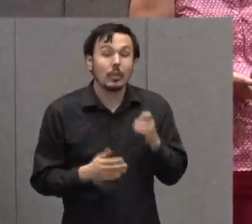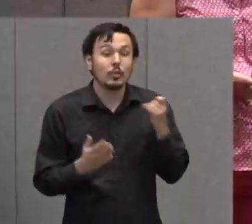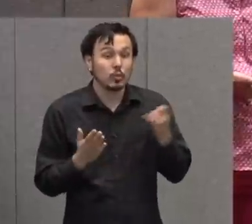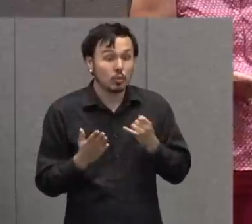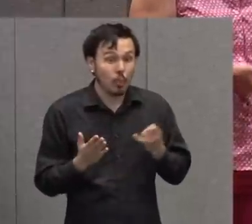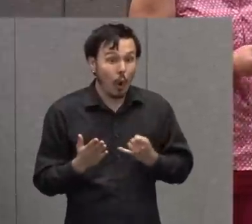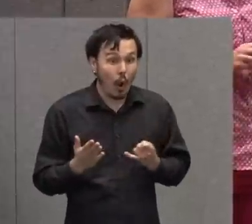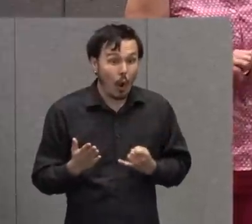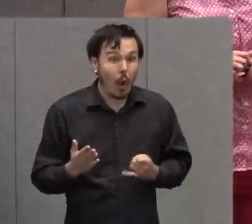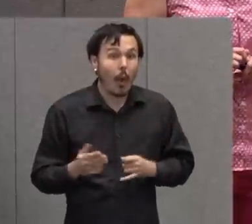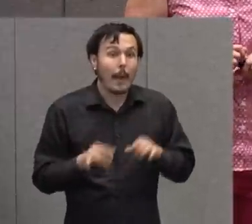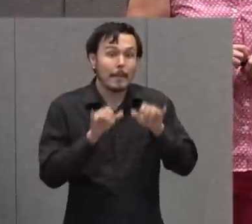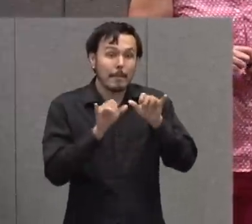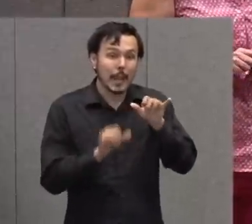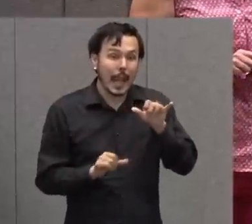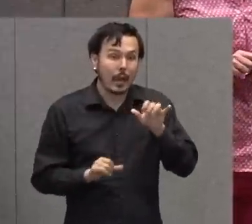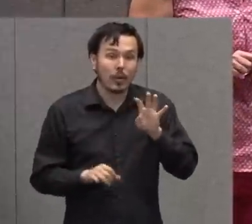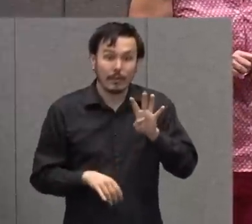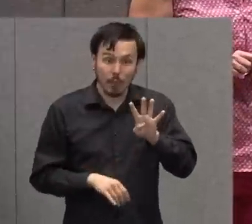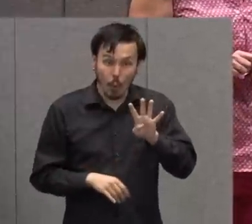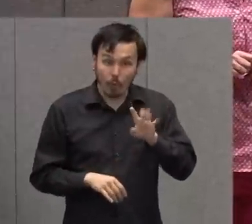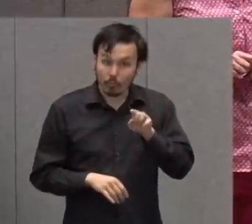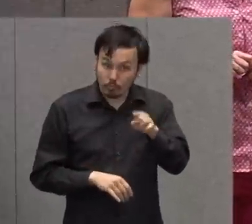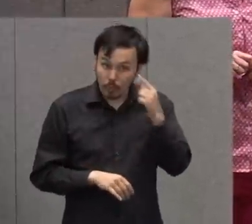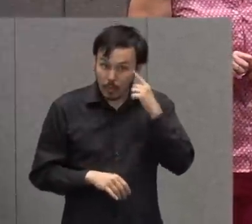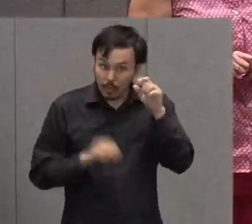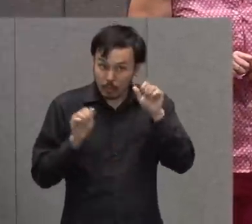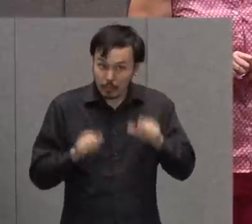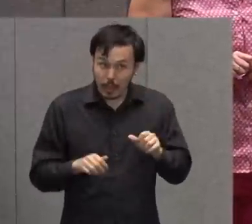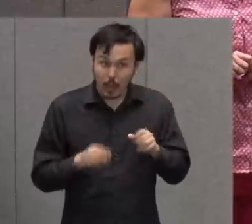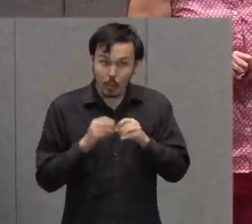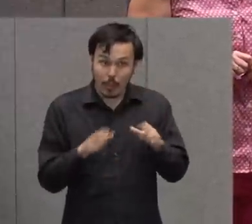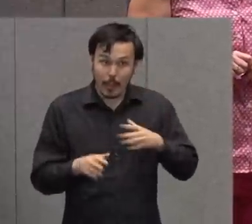four. Do you think you could do that without my help?